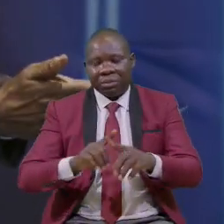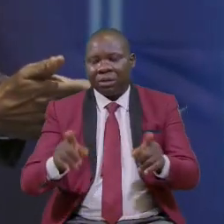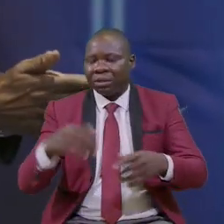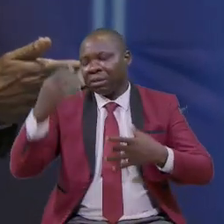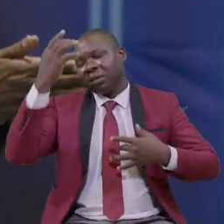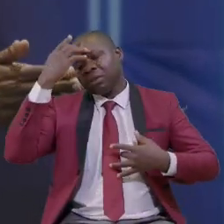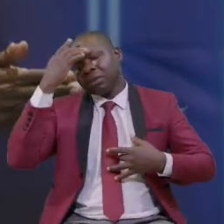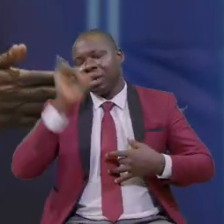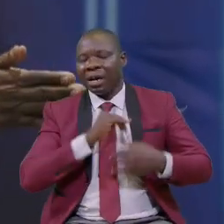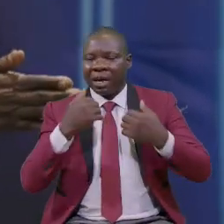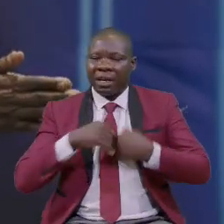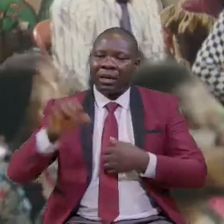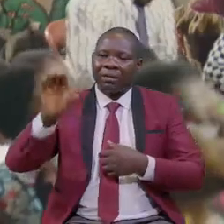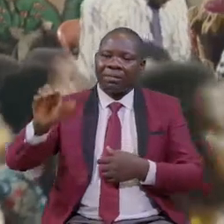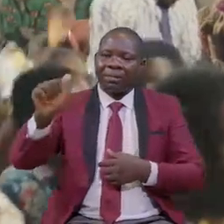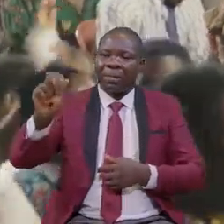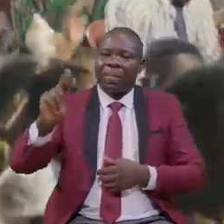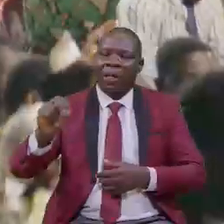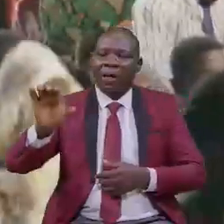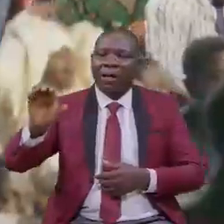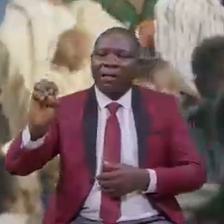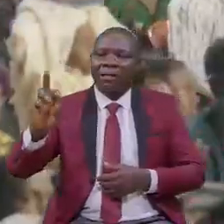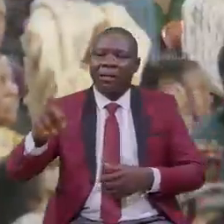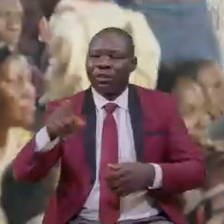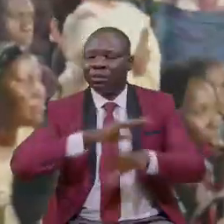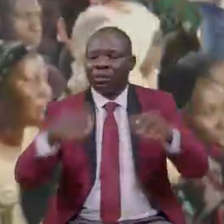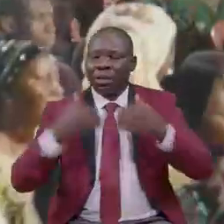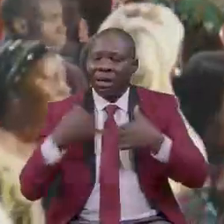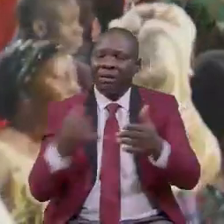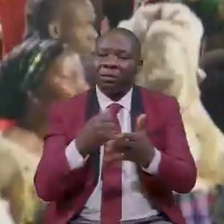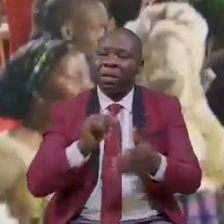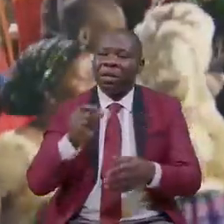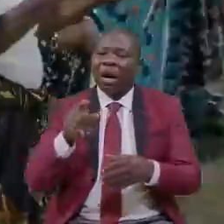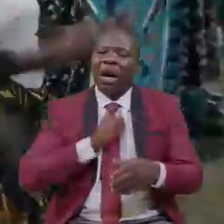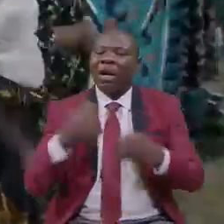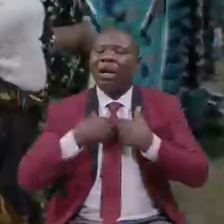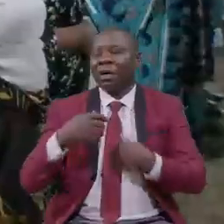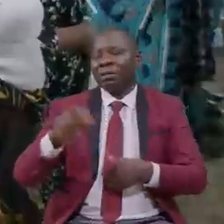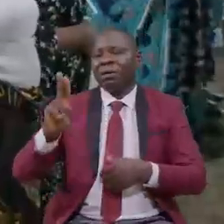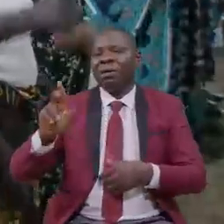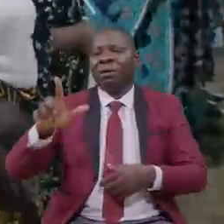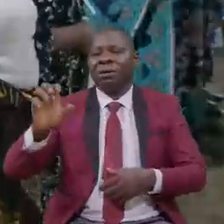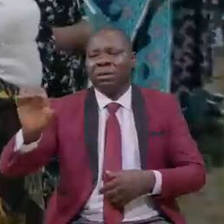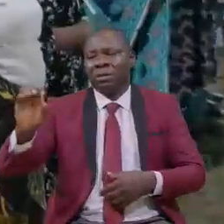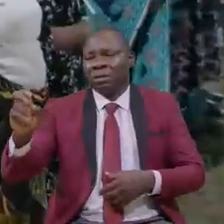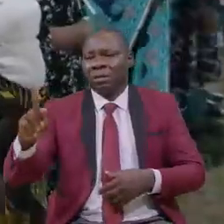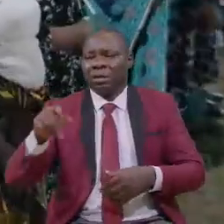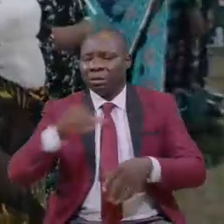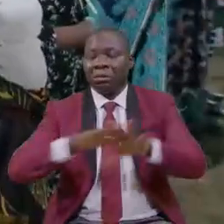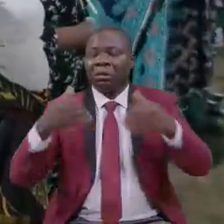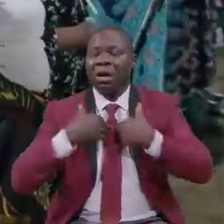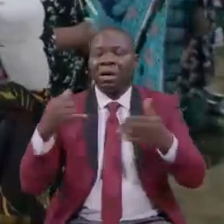cancer, you don't have cancer. Yeah. I have ulcer, you don't have ulcer. Yeah. When you say